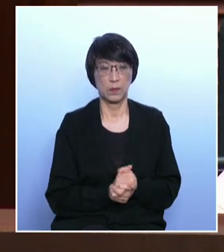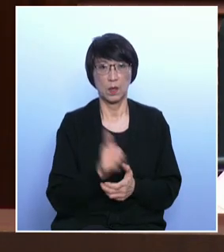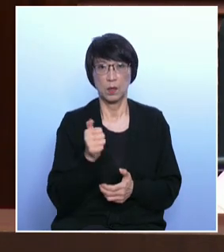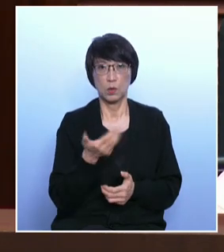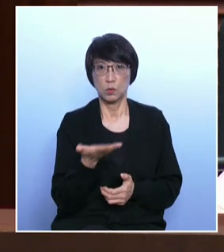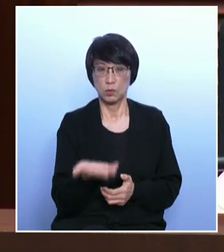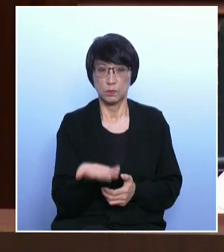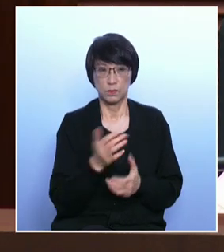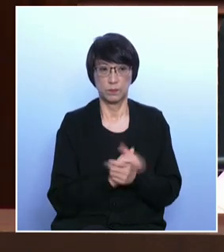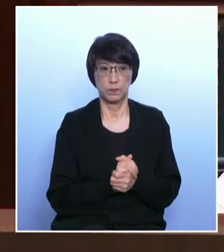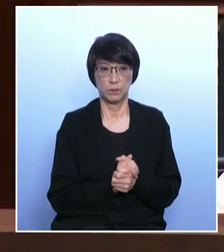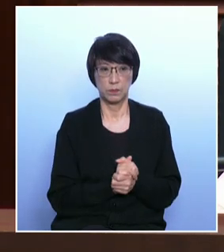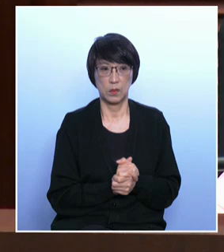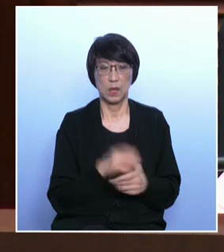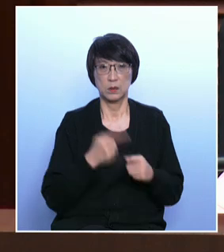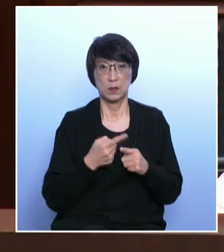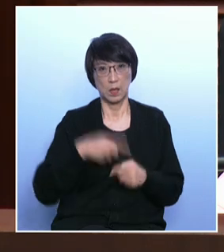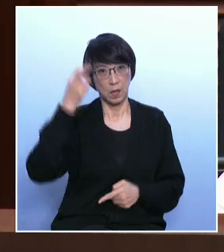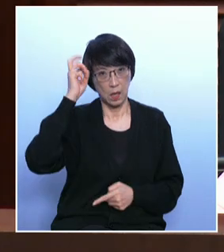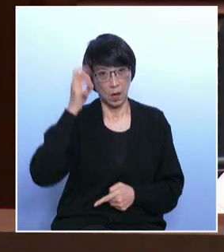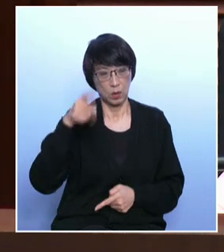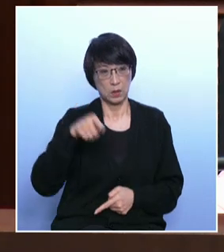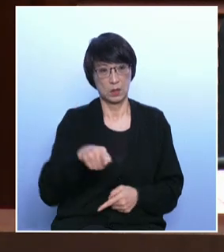redevelopment of the center.